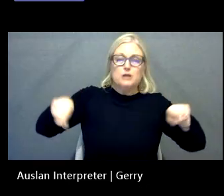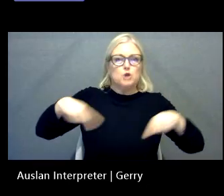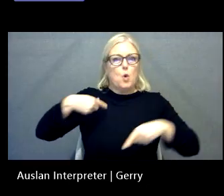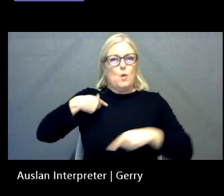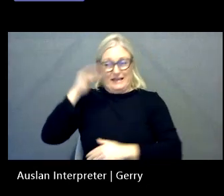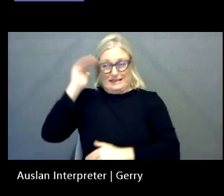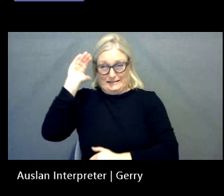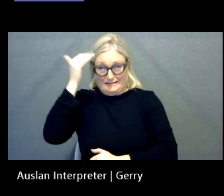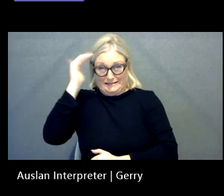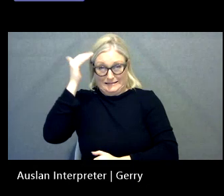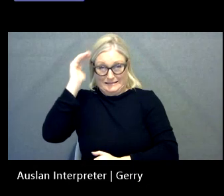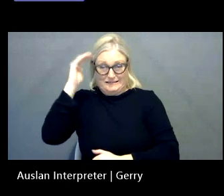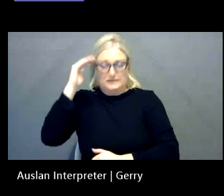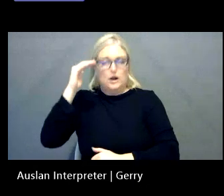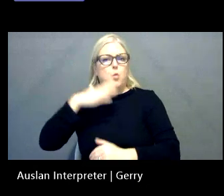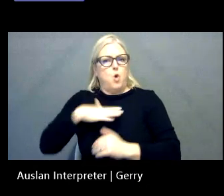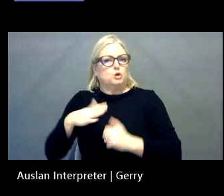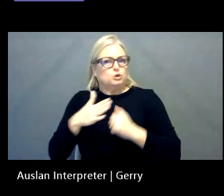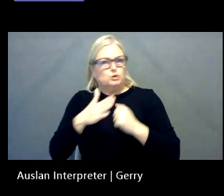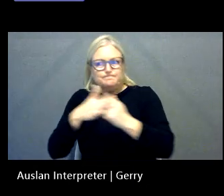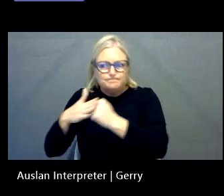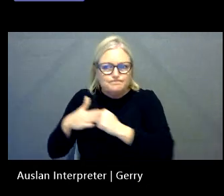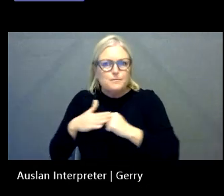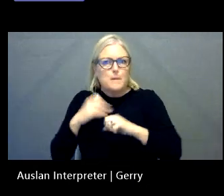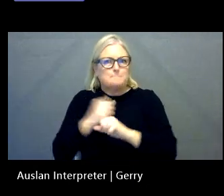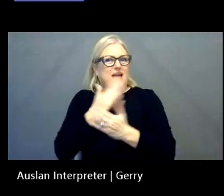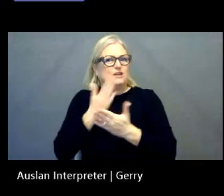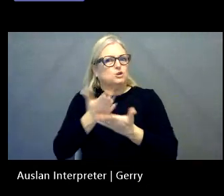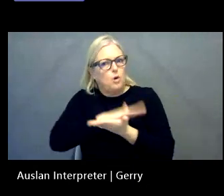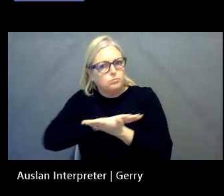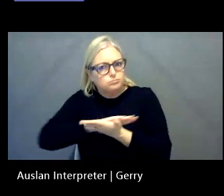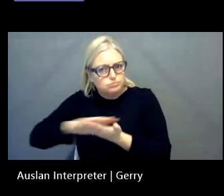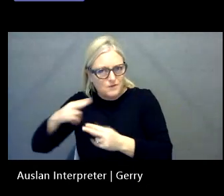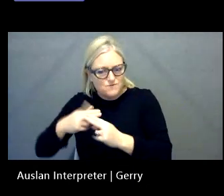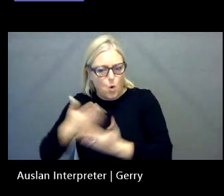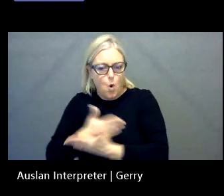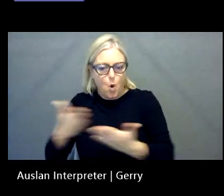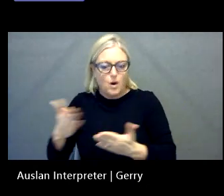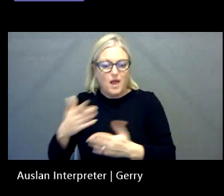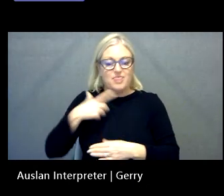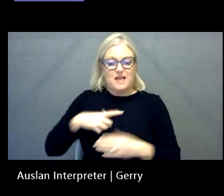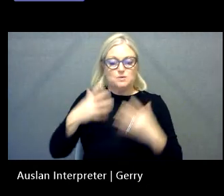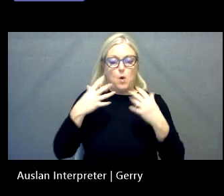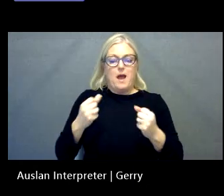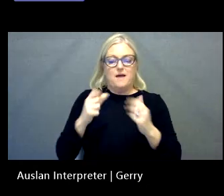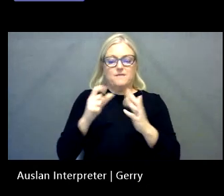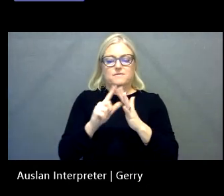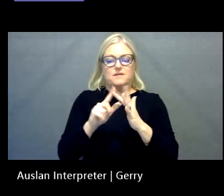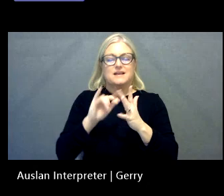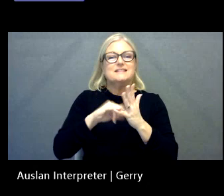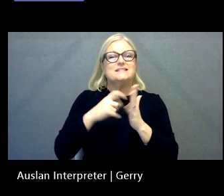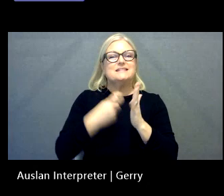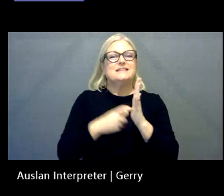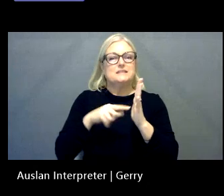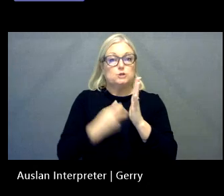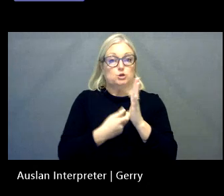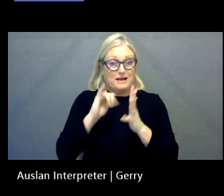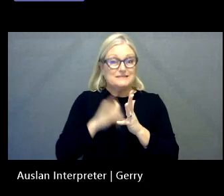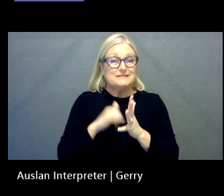distress protocol so one of the options we came up with was for the team to support people